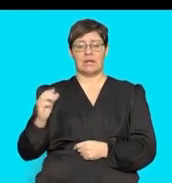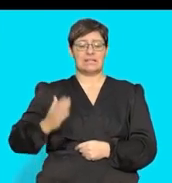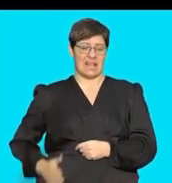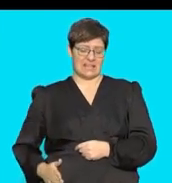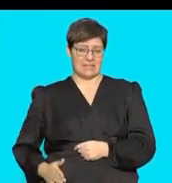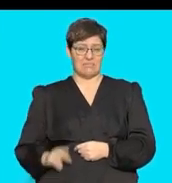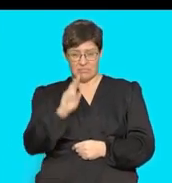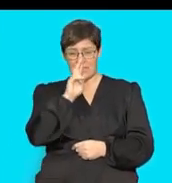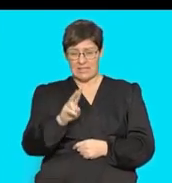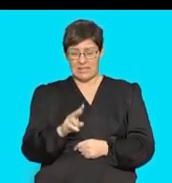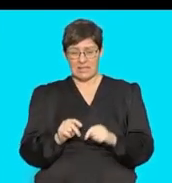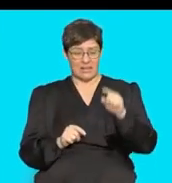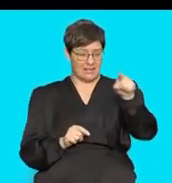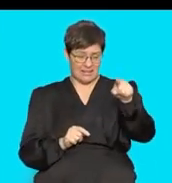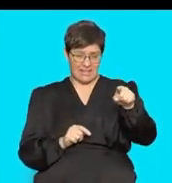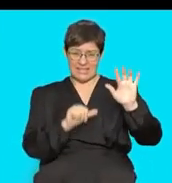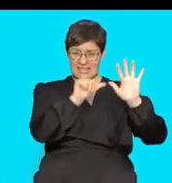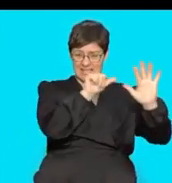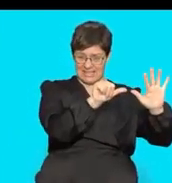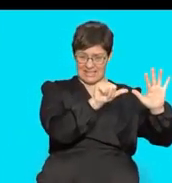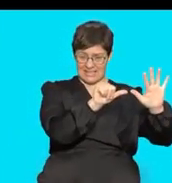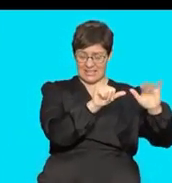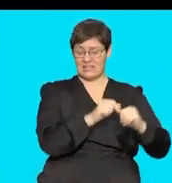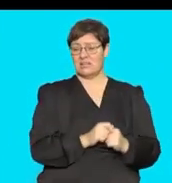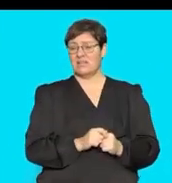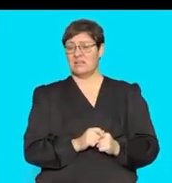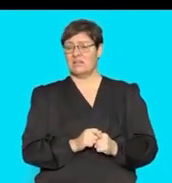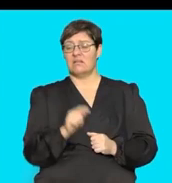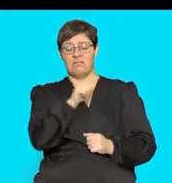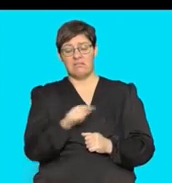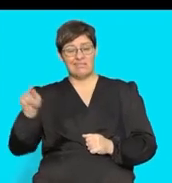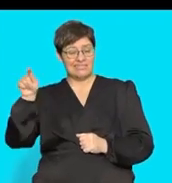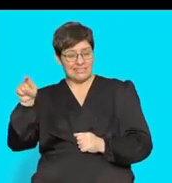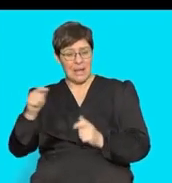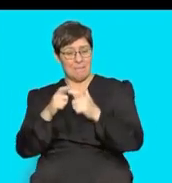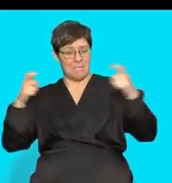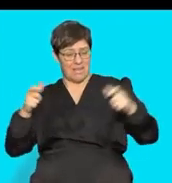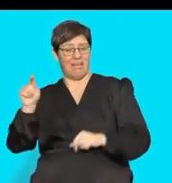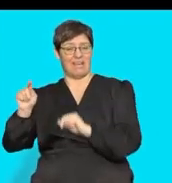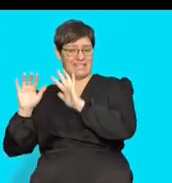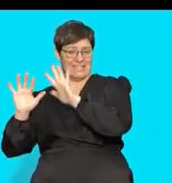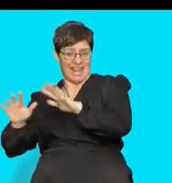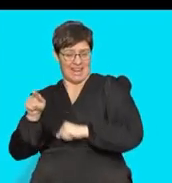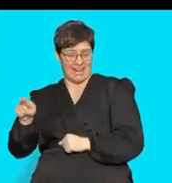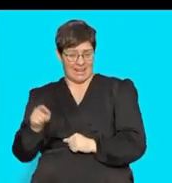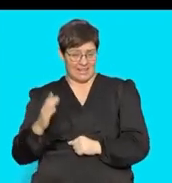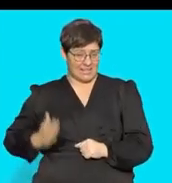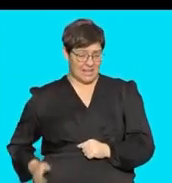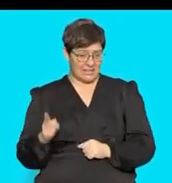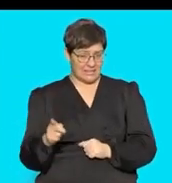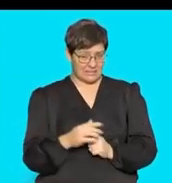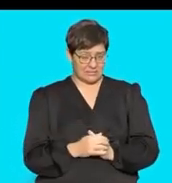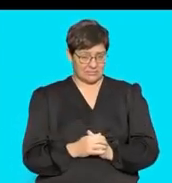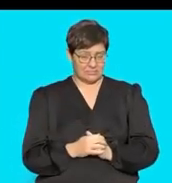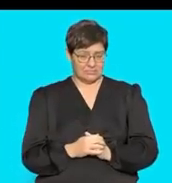So if you notice that this side, AB, is smaller than the other given side of